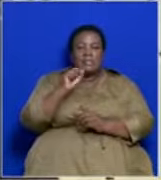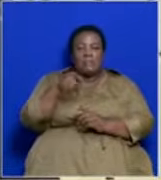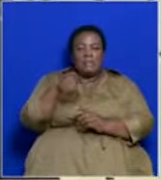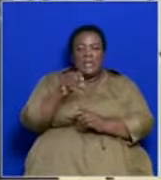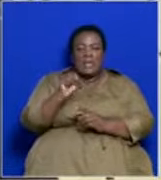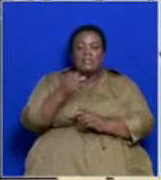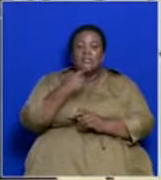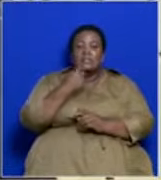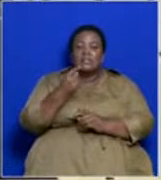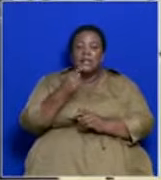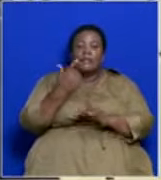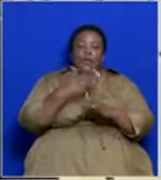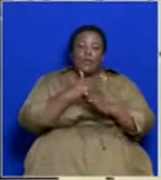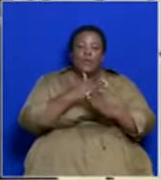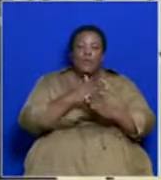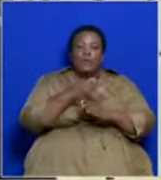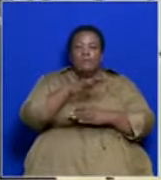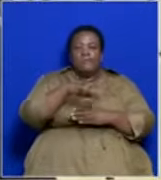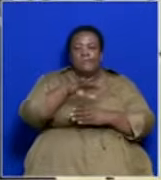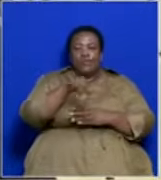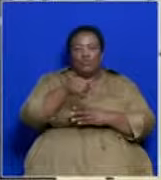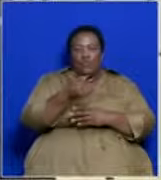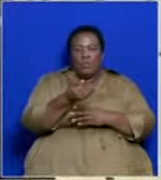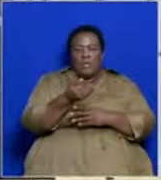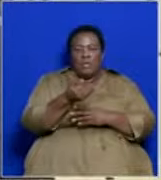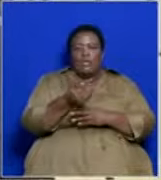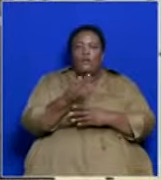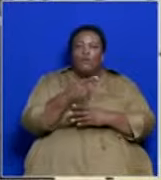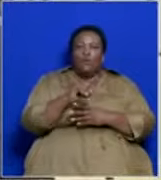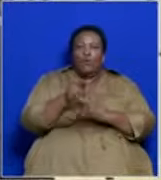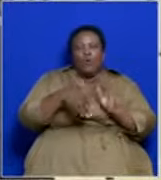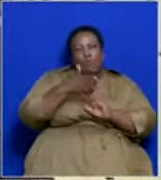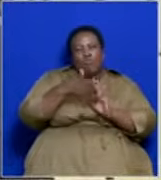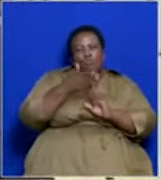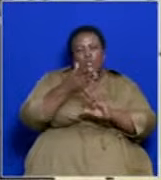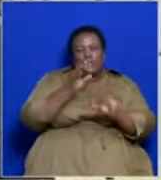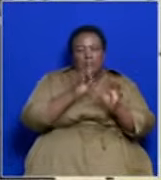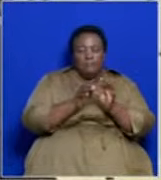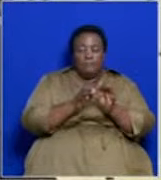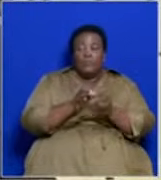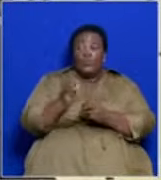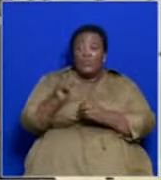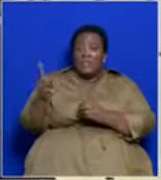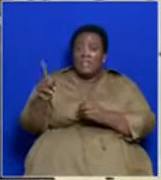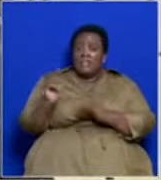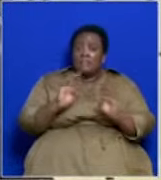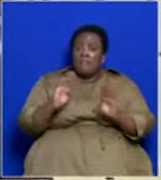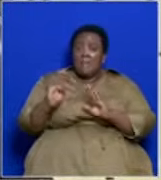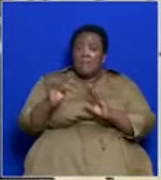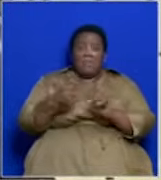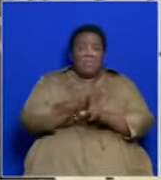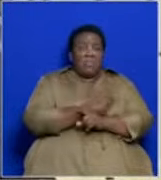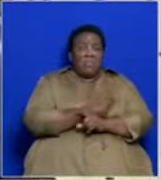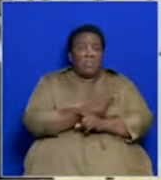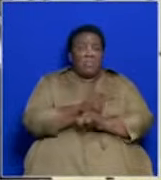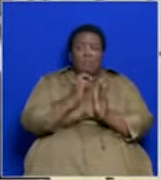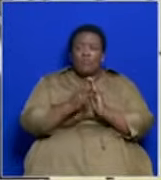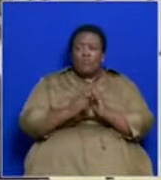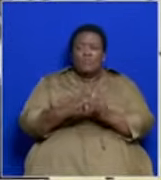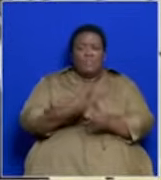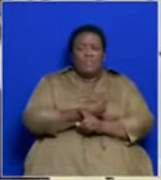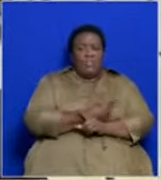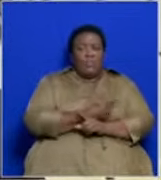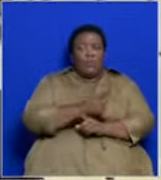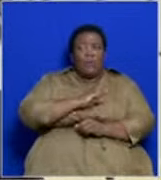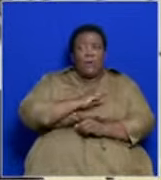Johannesburg. This amounts to misconduct by these EMPD members based on the fact that they were